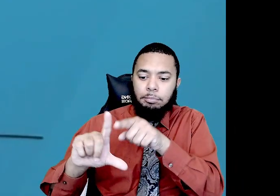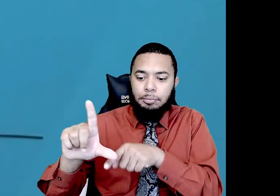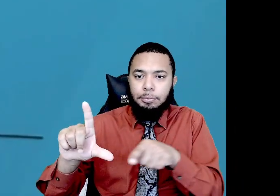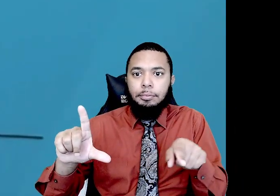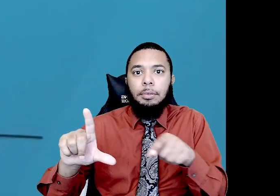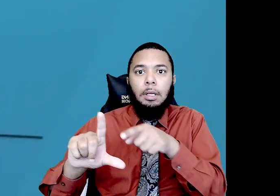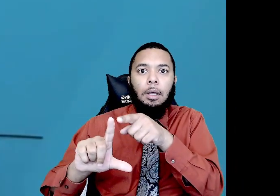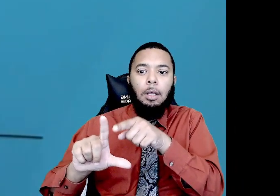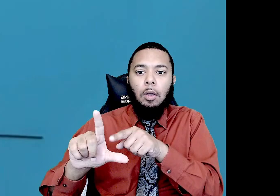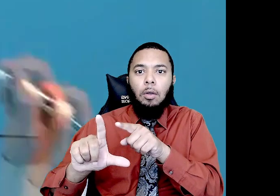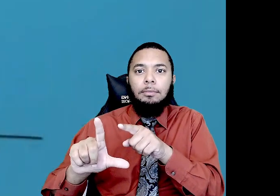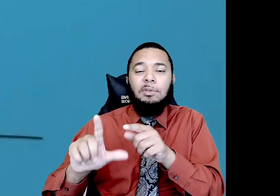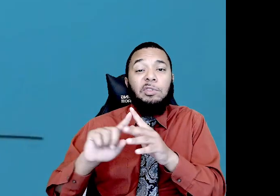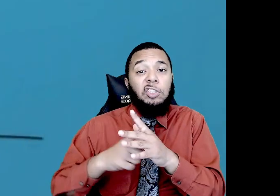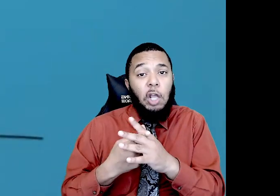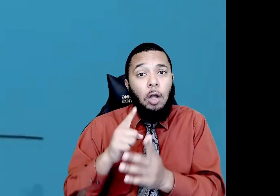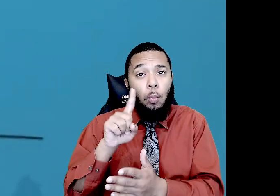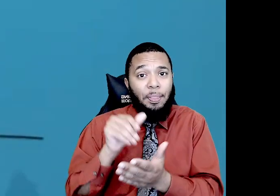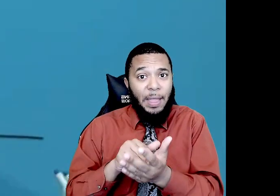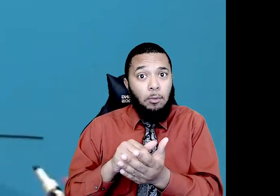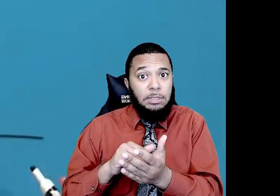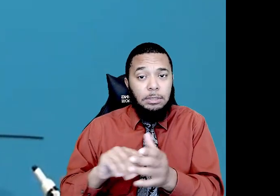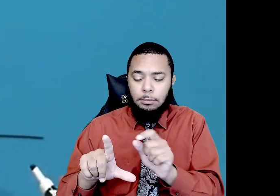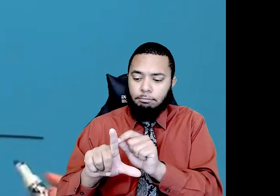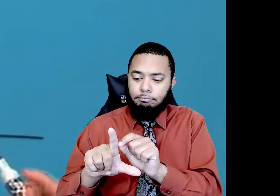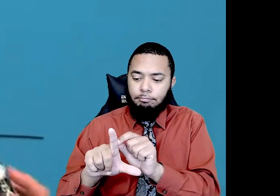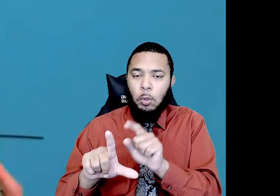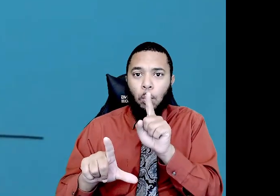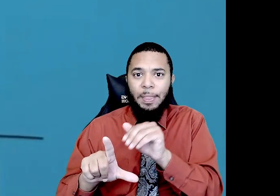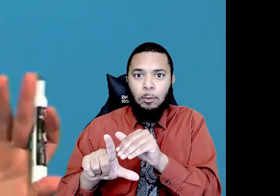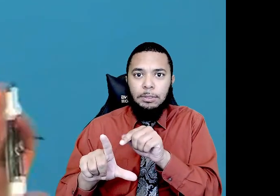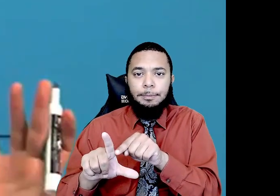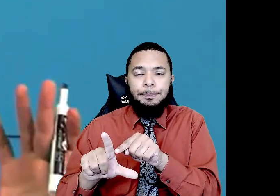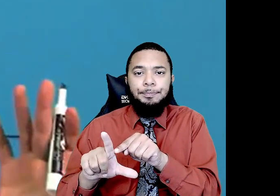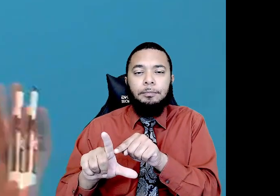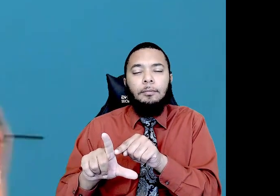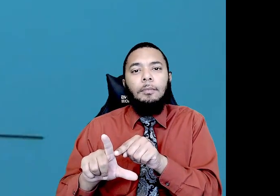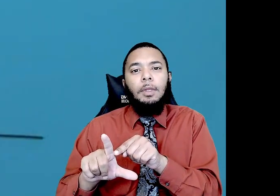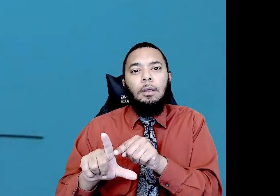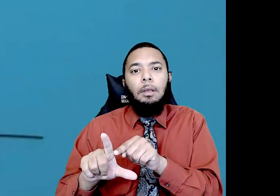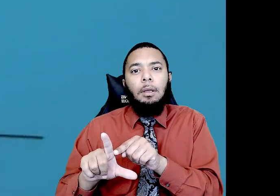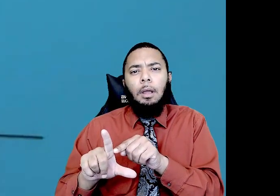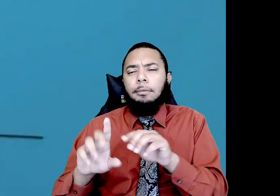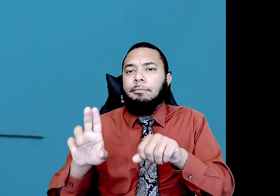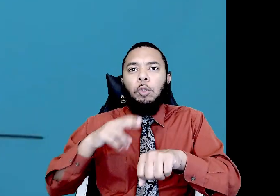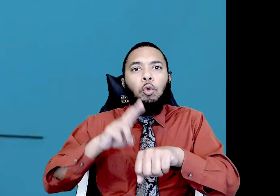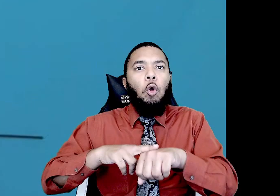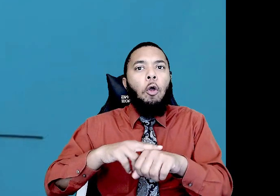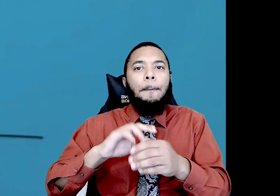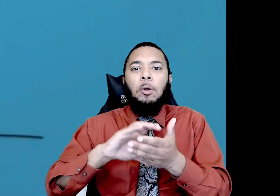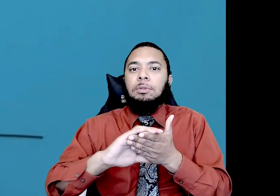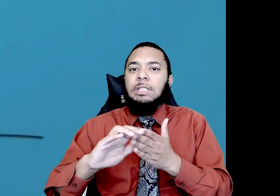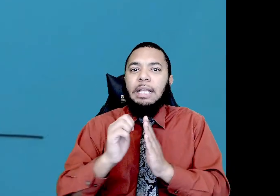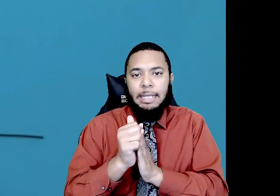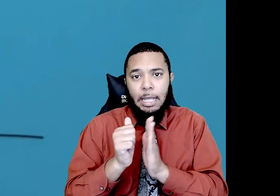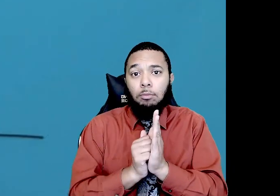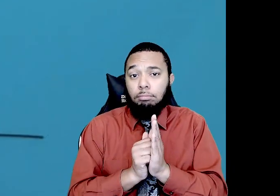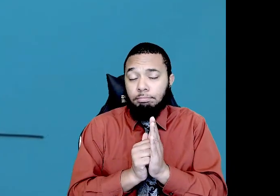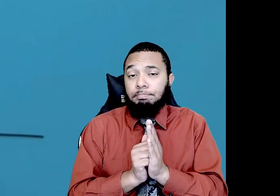Right, so I'm just going to put a data point right there. And if we were just in a regular checking account with our